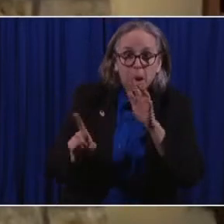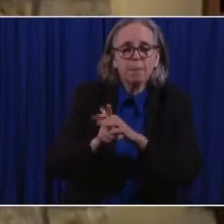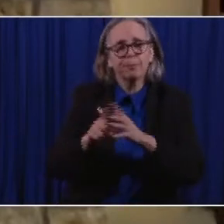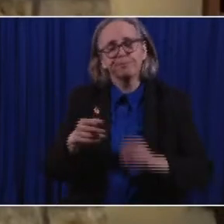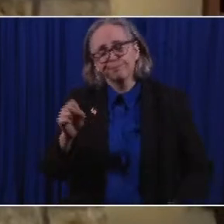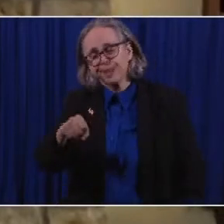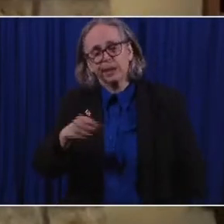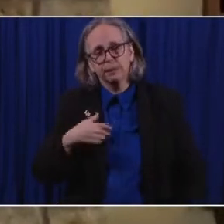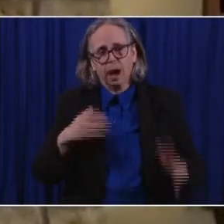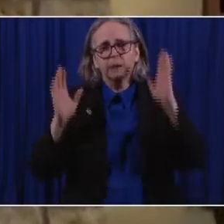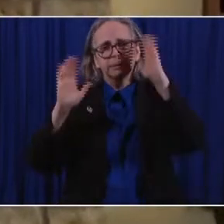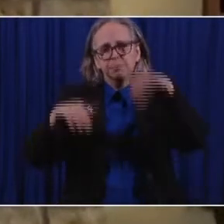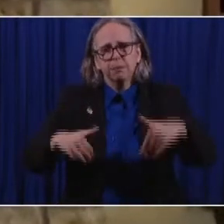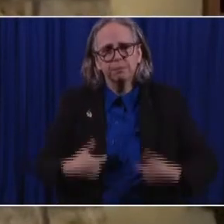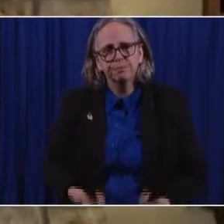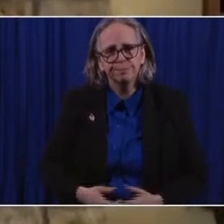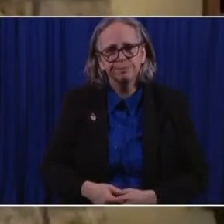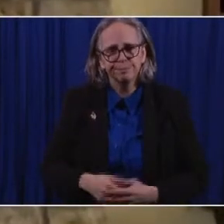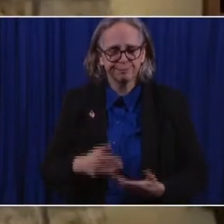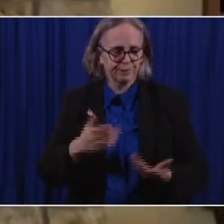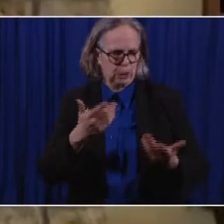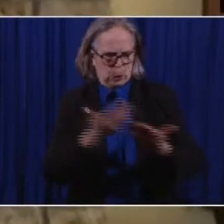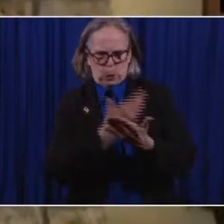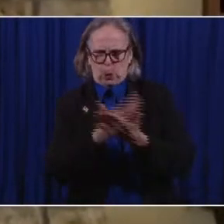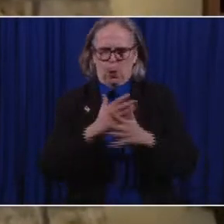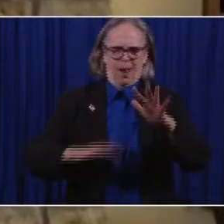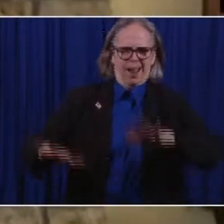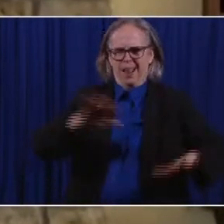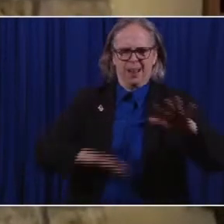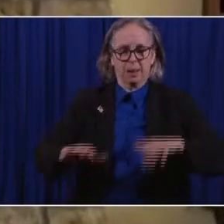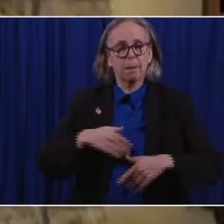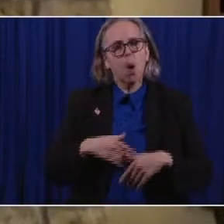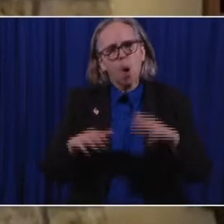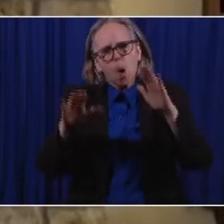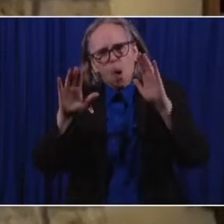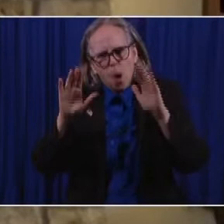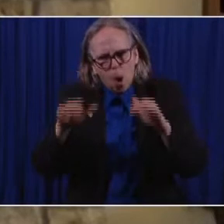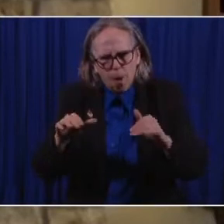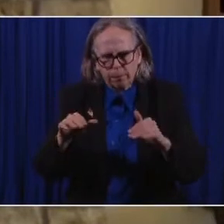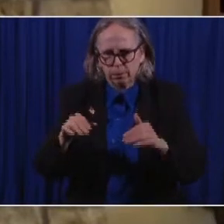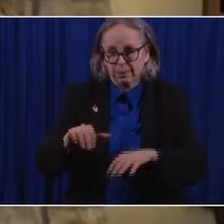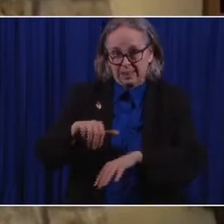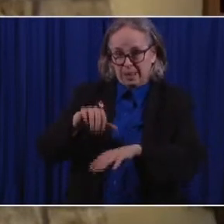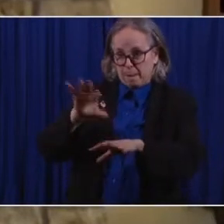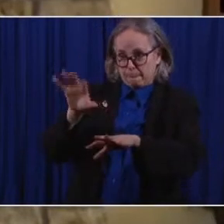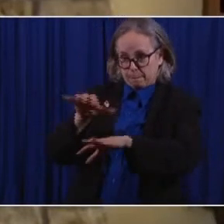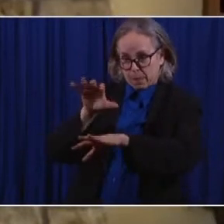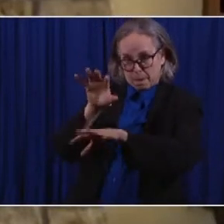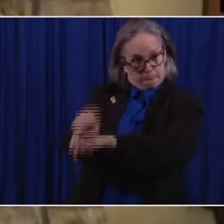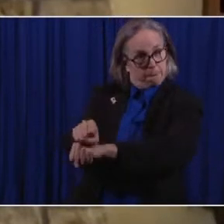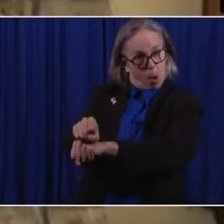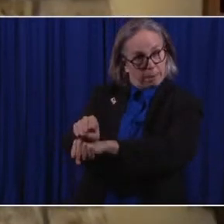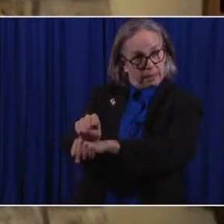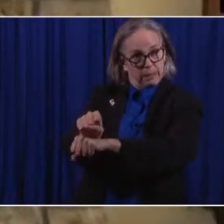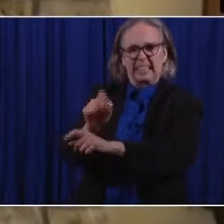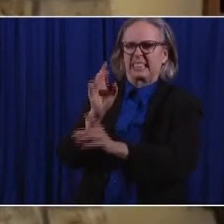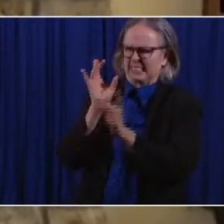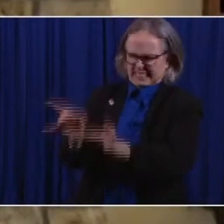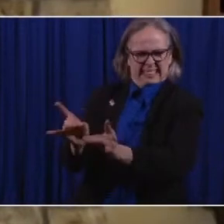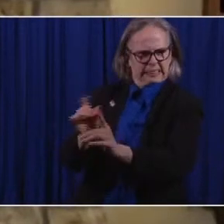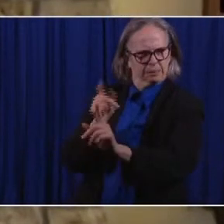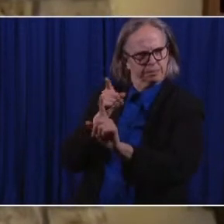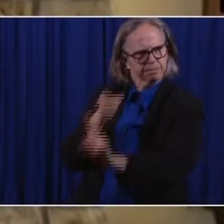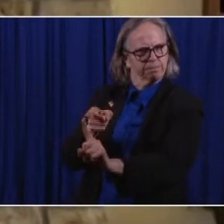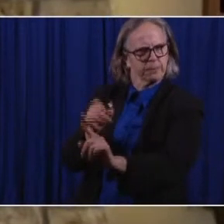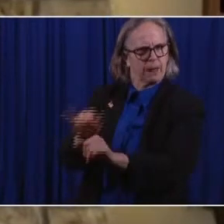what I'm hoping is that the firmness of that appointment, which is my understanding what most places are going to do, you show up at